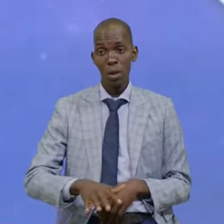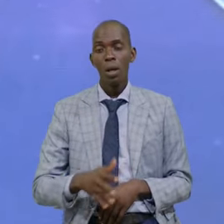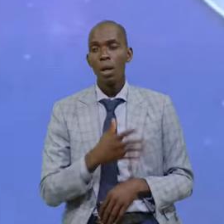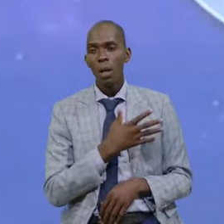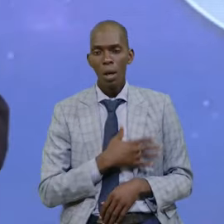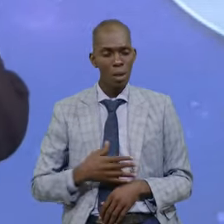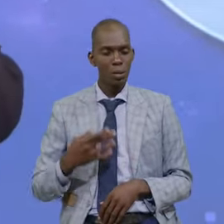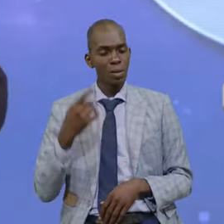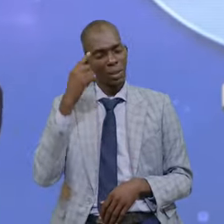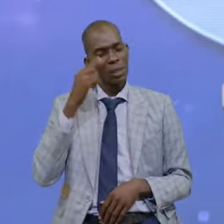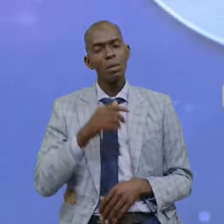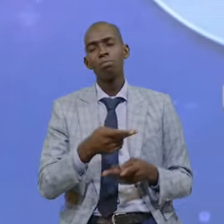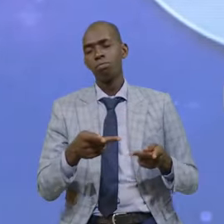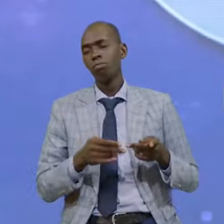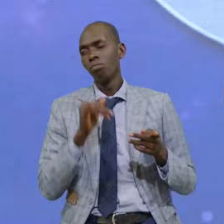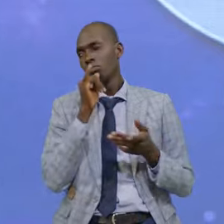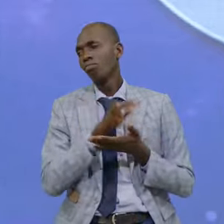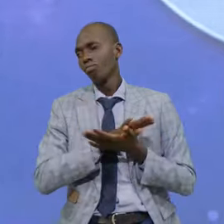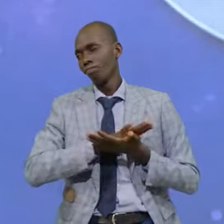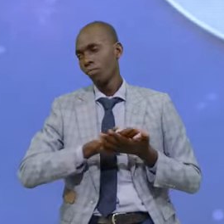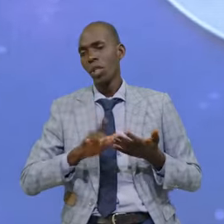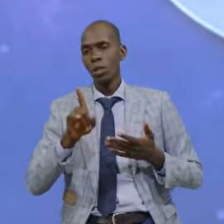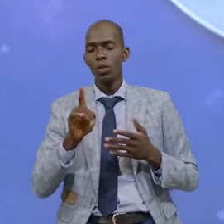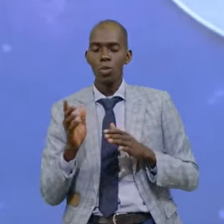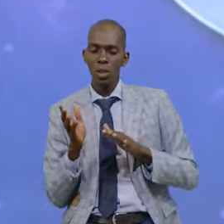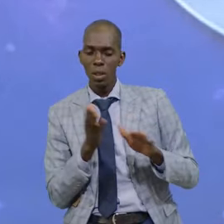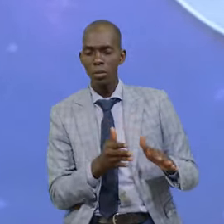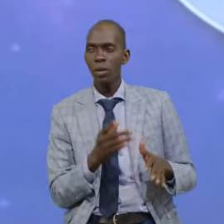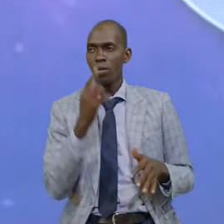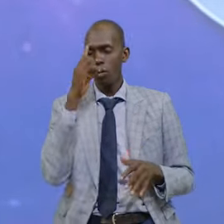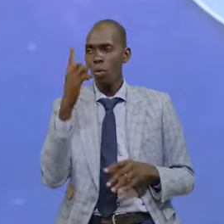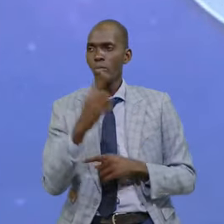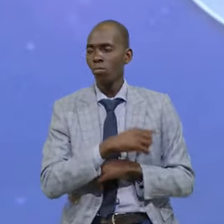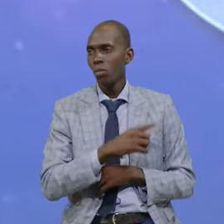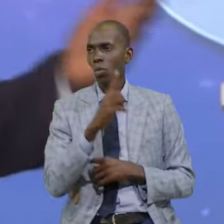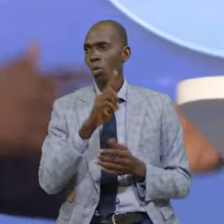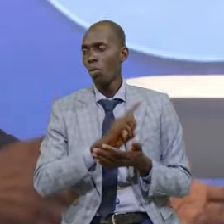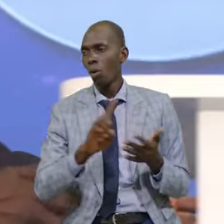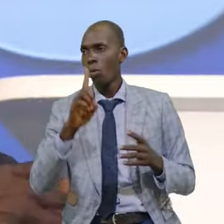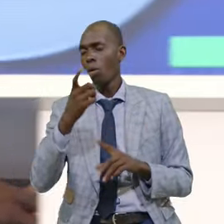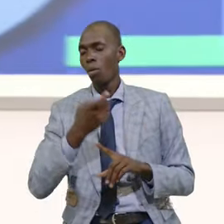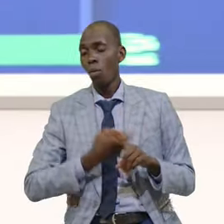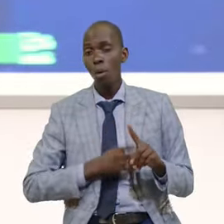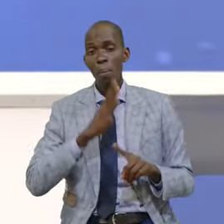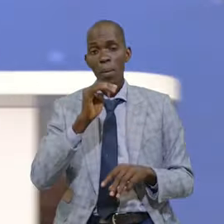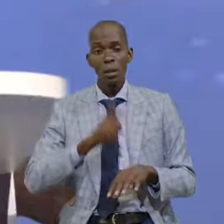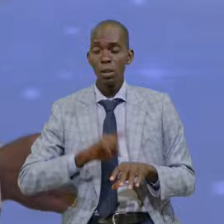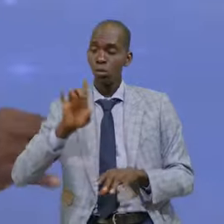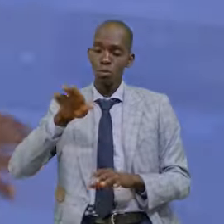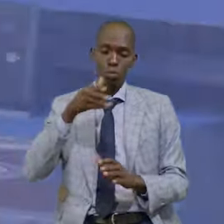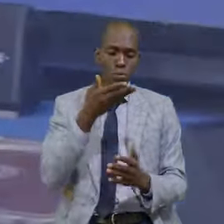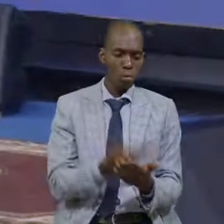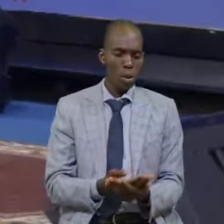is clean and you leave it there a day, a week, a month, by the time you come back and